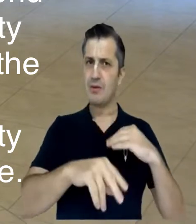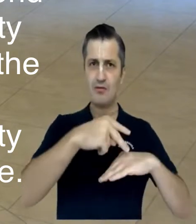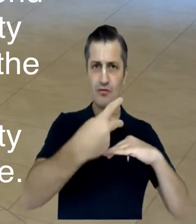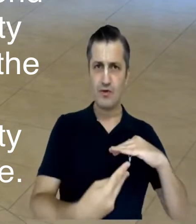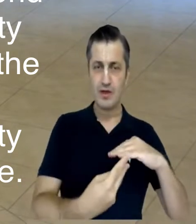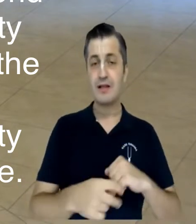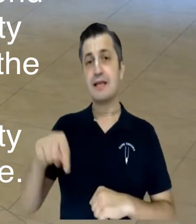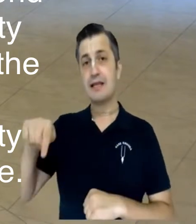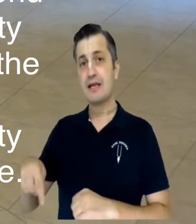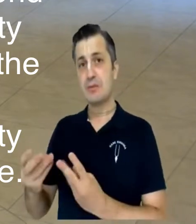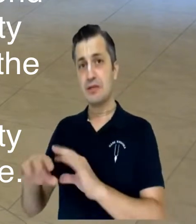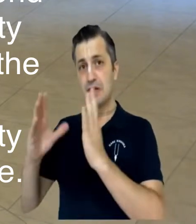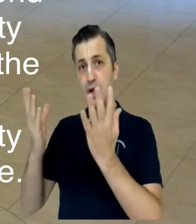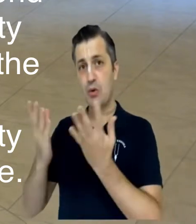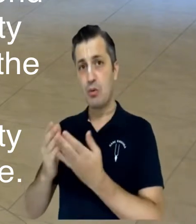Purport.